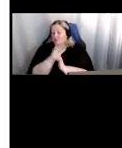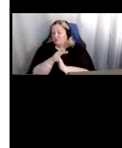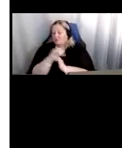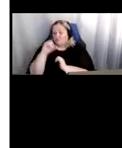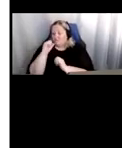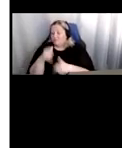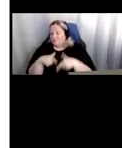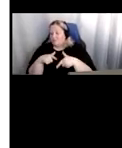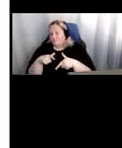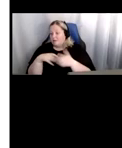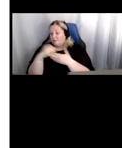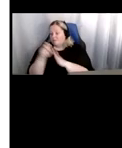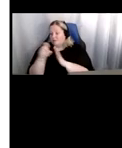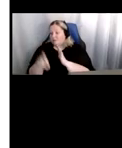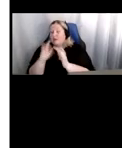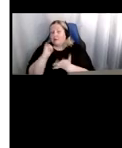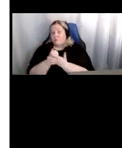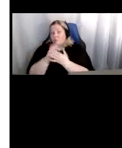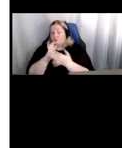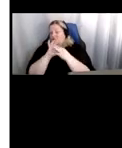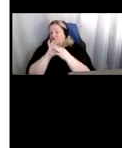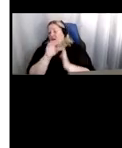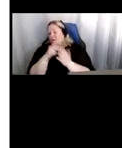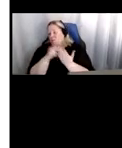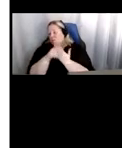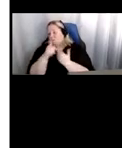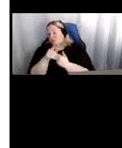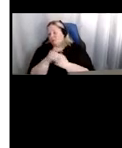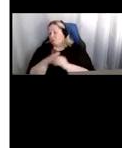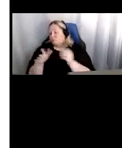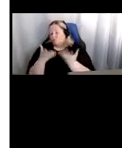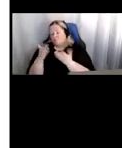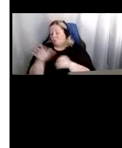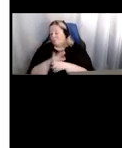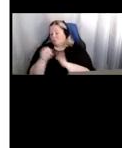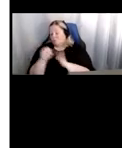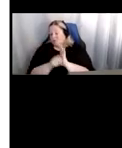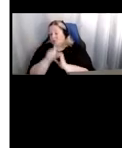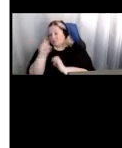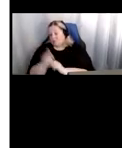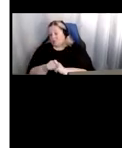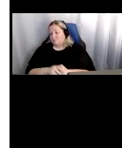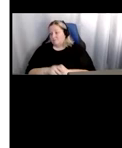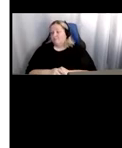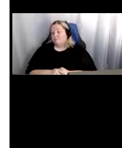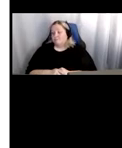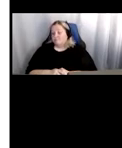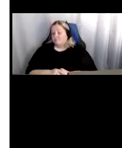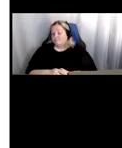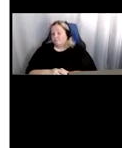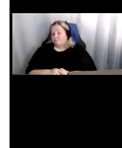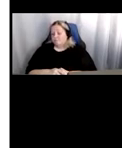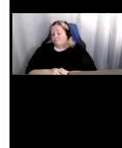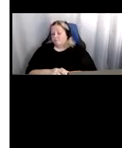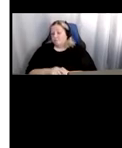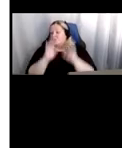else, I can help connect you to where that, but otherwise, yeah, we serve the whole state. Hi,